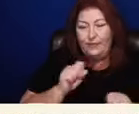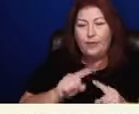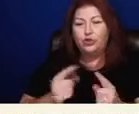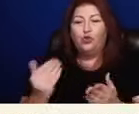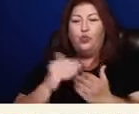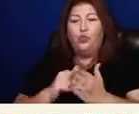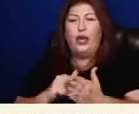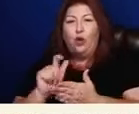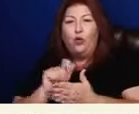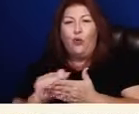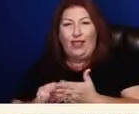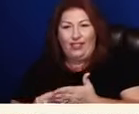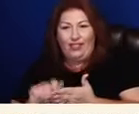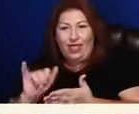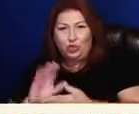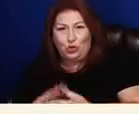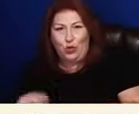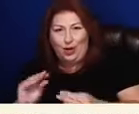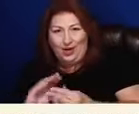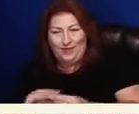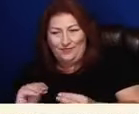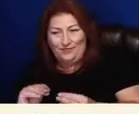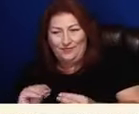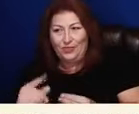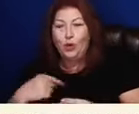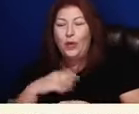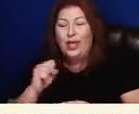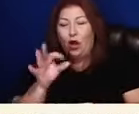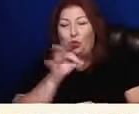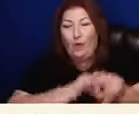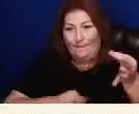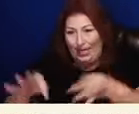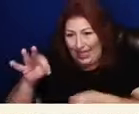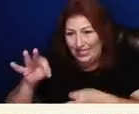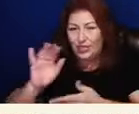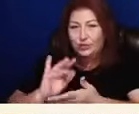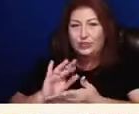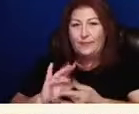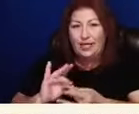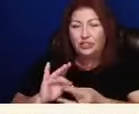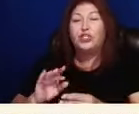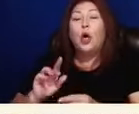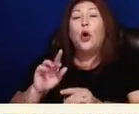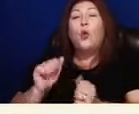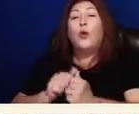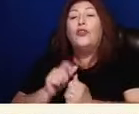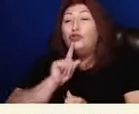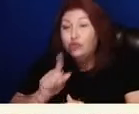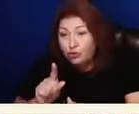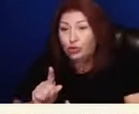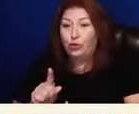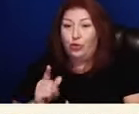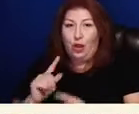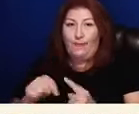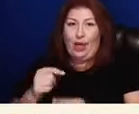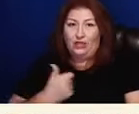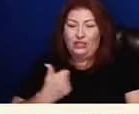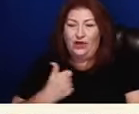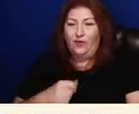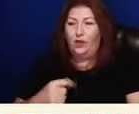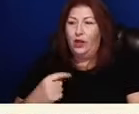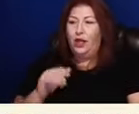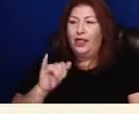story. And so when we can replace those messages with a truer version of ourselves, that's not limited, that's not small,